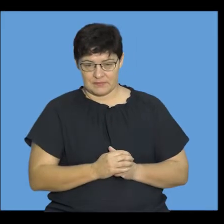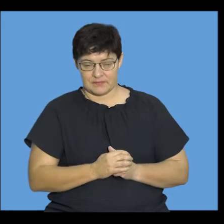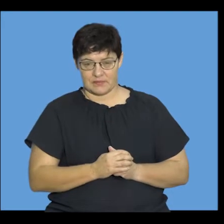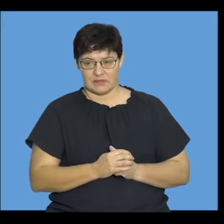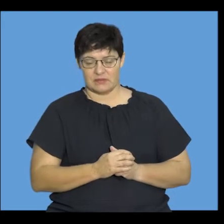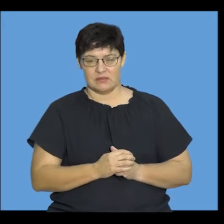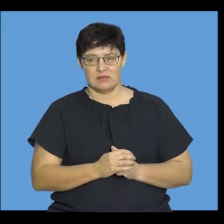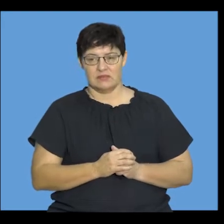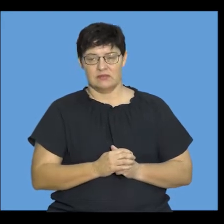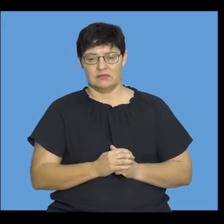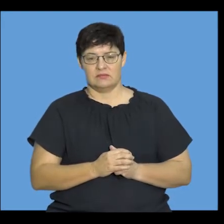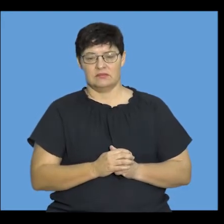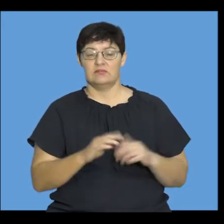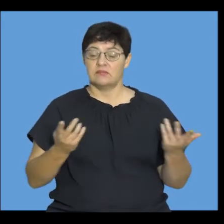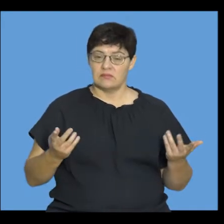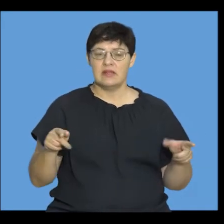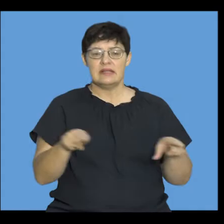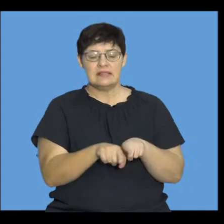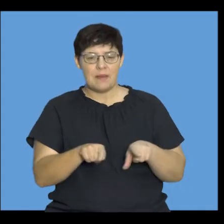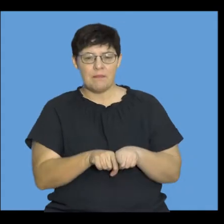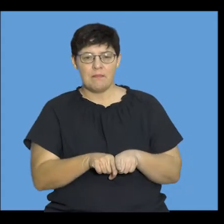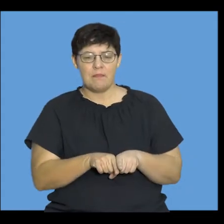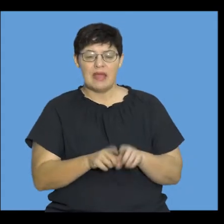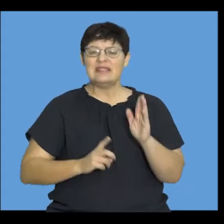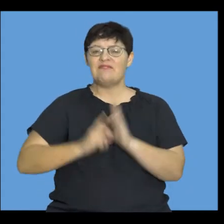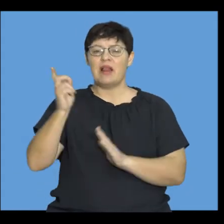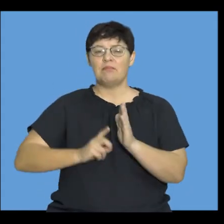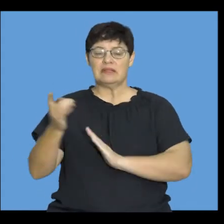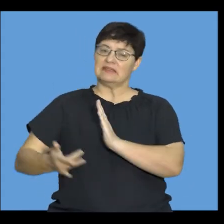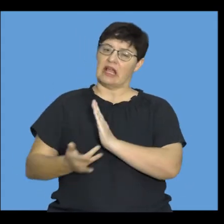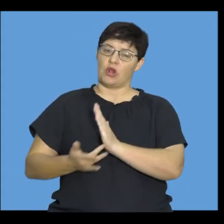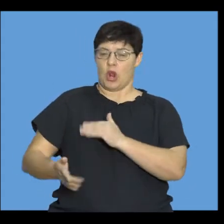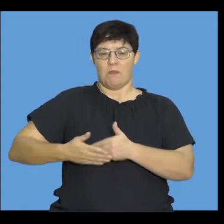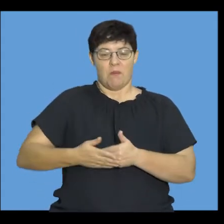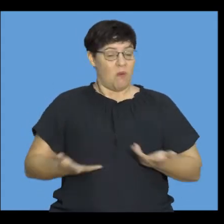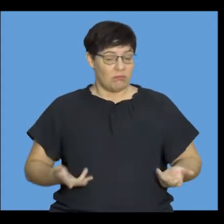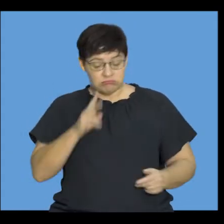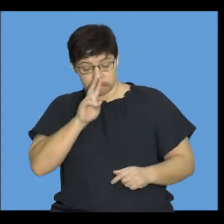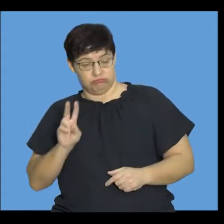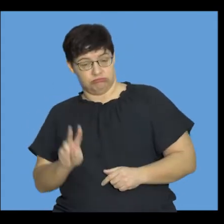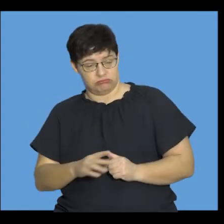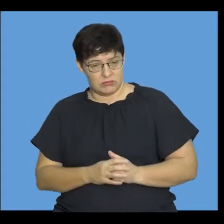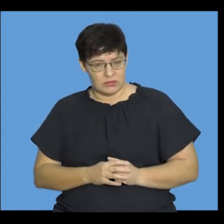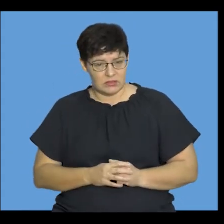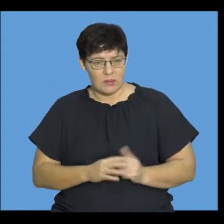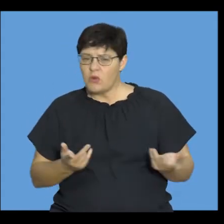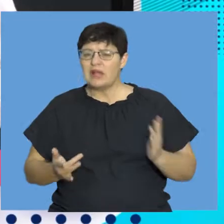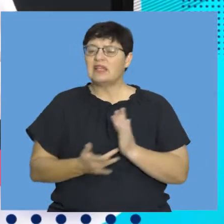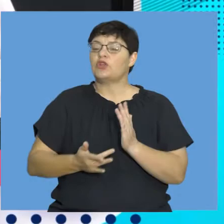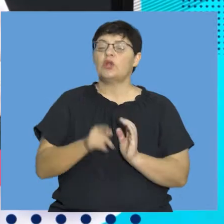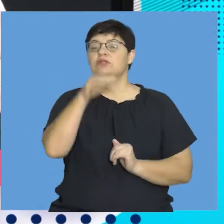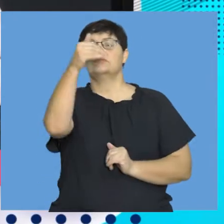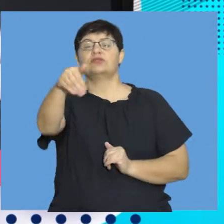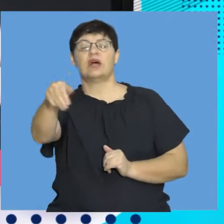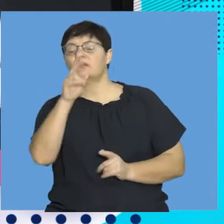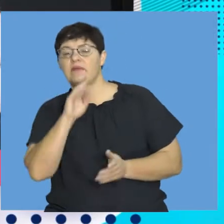at technological developments. In other words, what's happening on the technology front? How